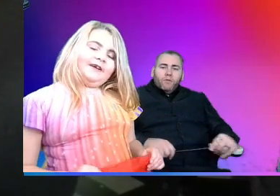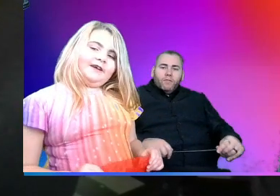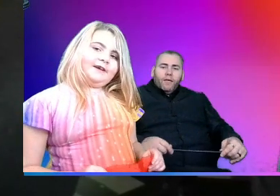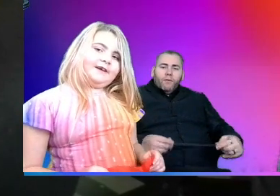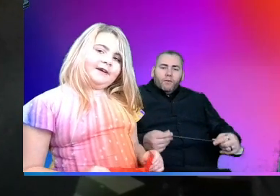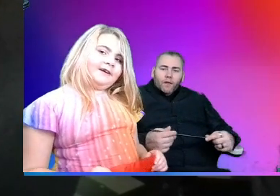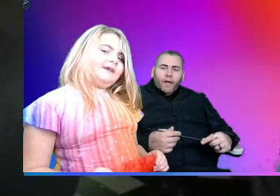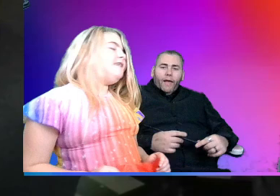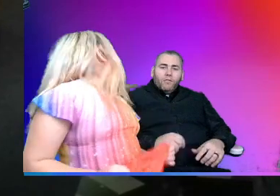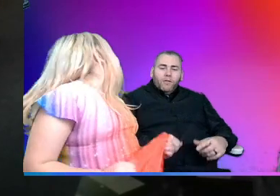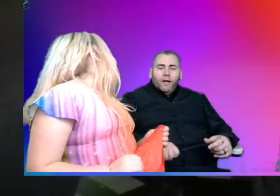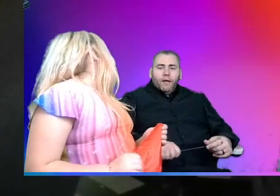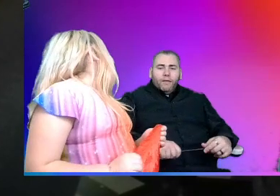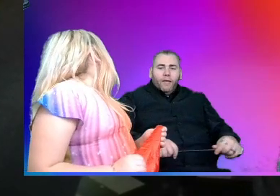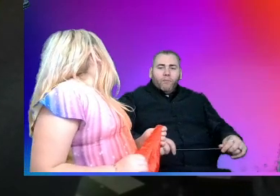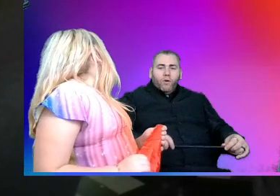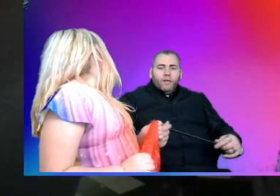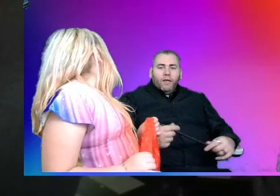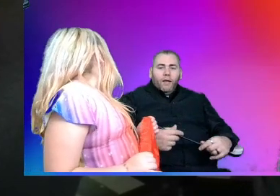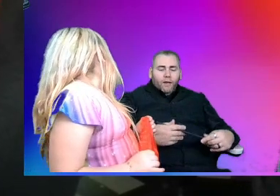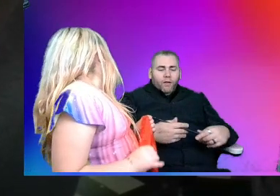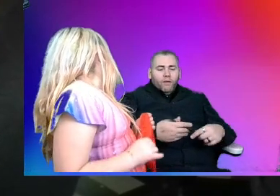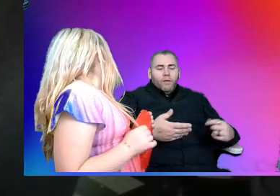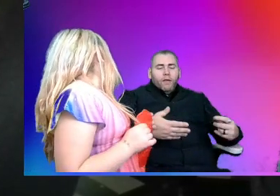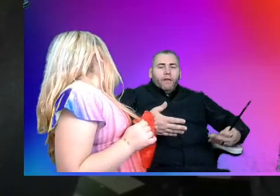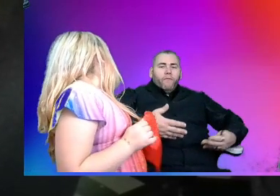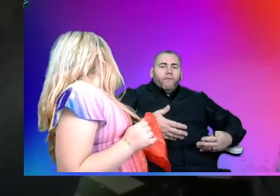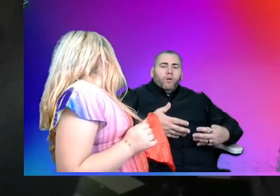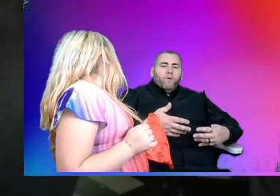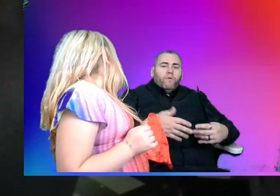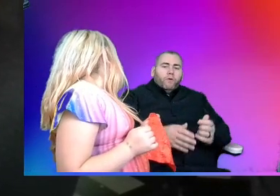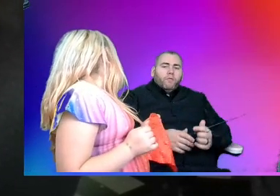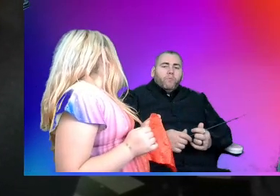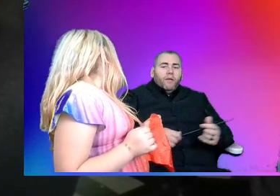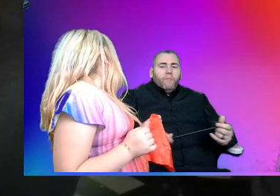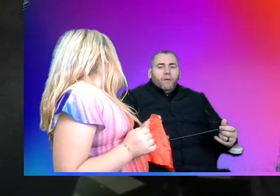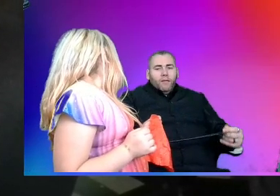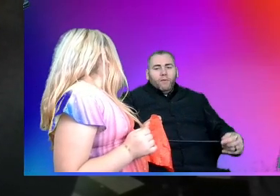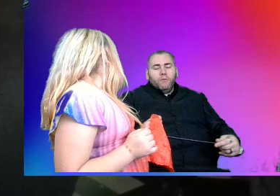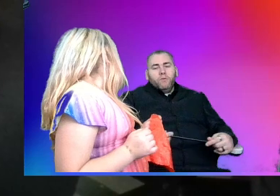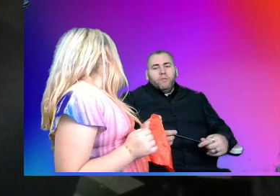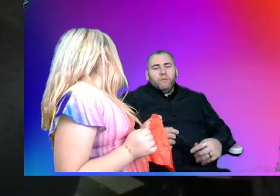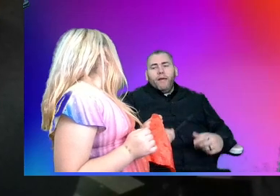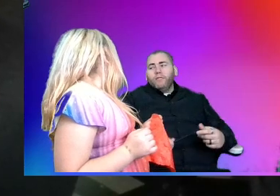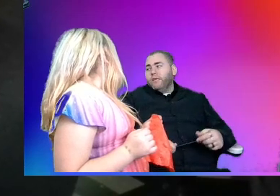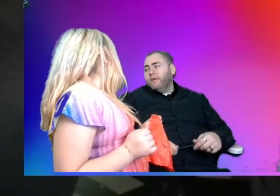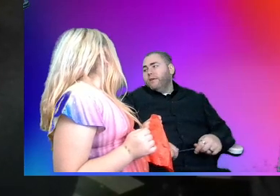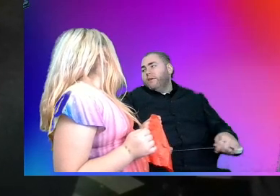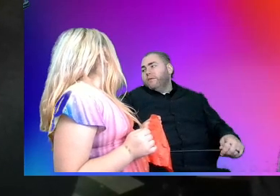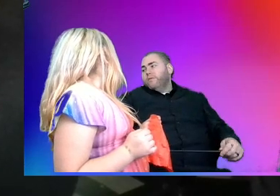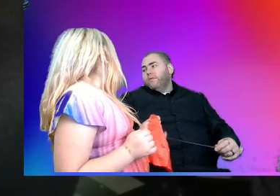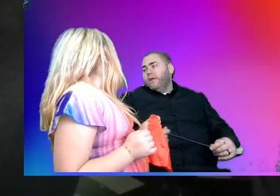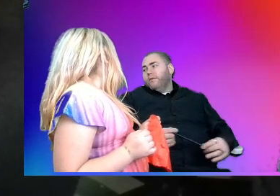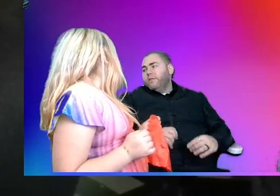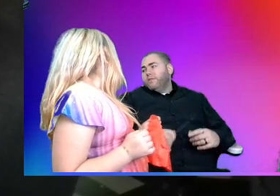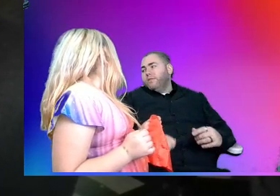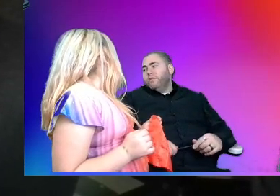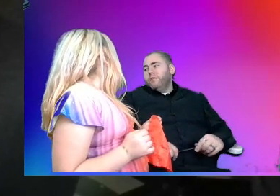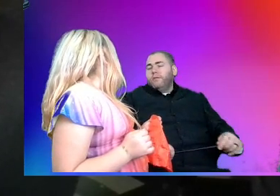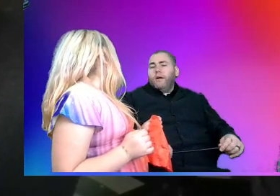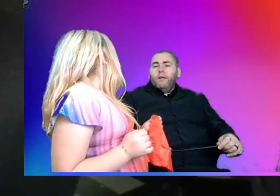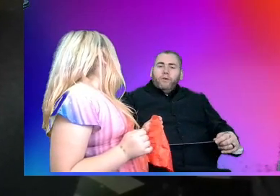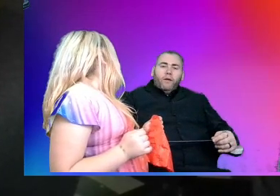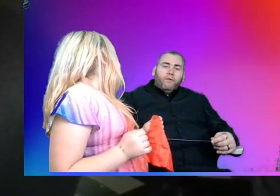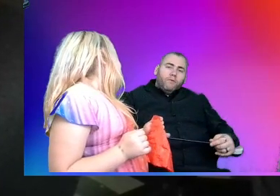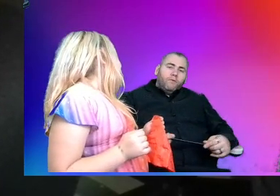that she was, like, actually on camera, I had a video of her as a baby, and I was doing some magic. So now she's